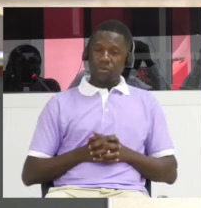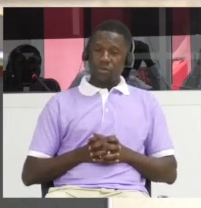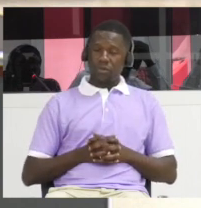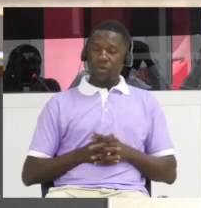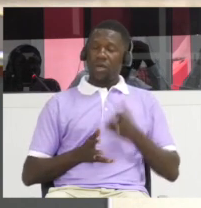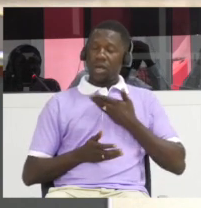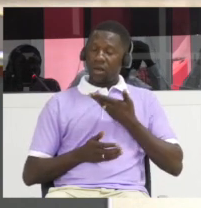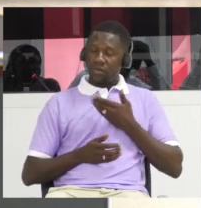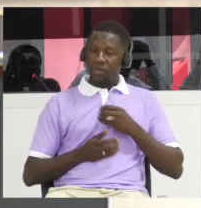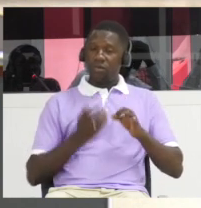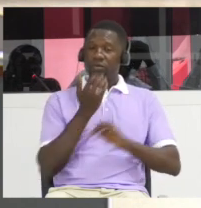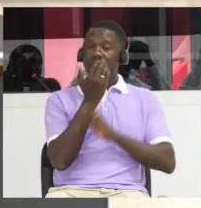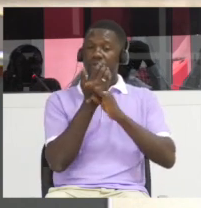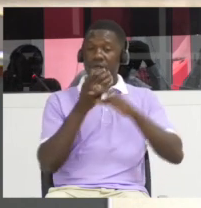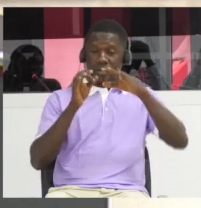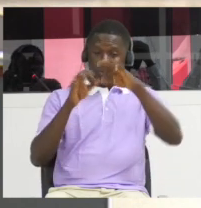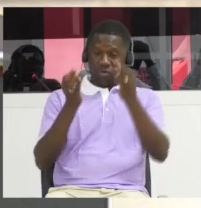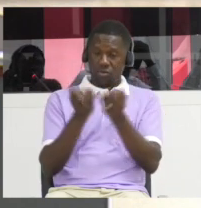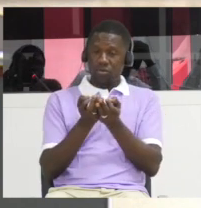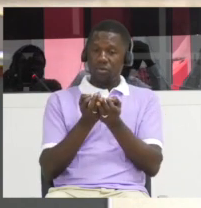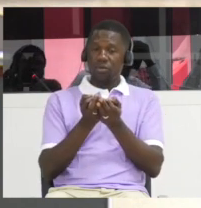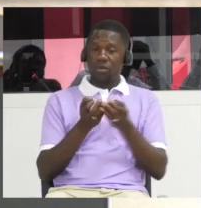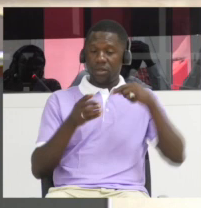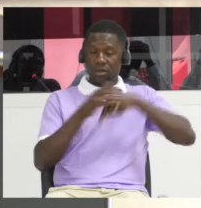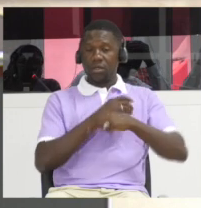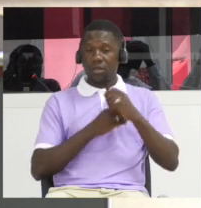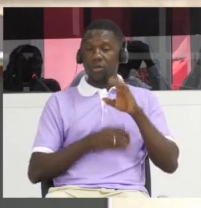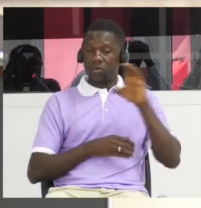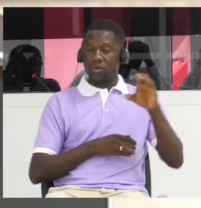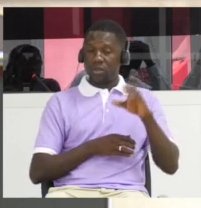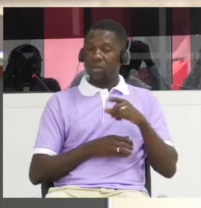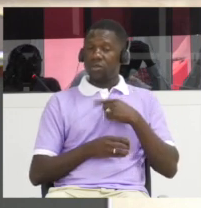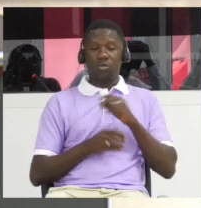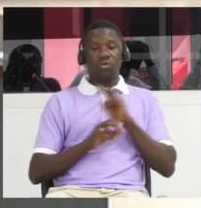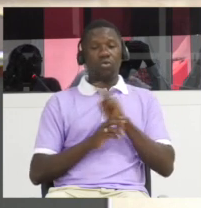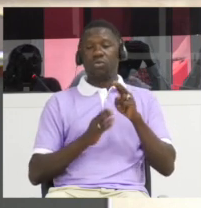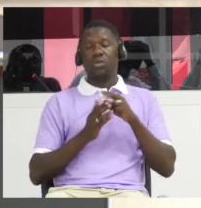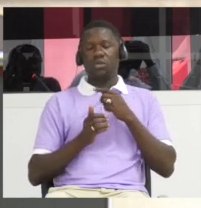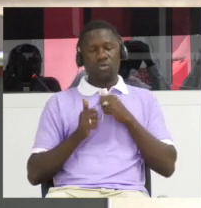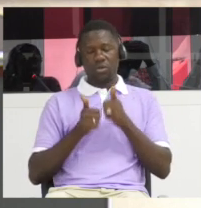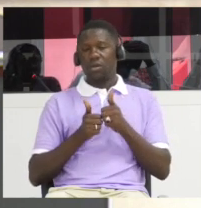not anything unusual. What is unusual is to have